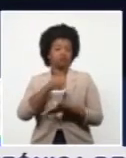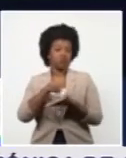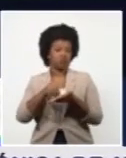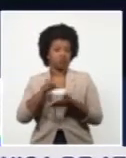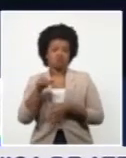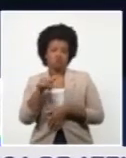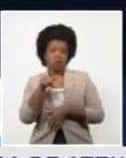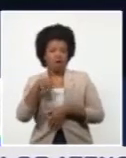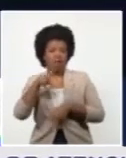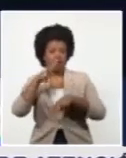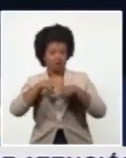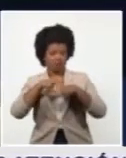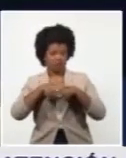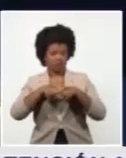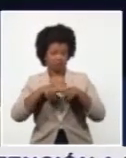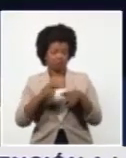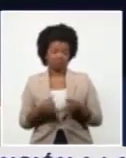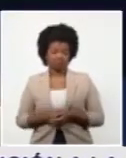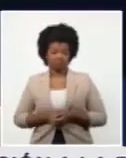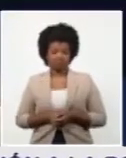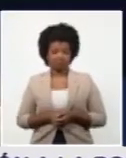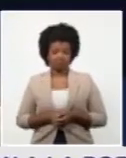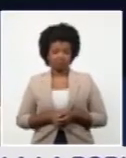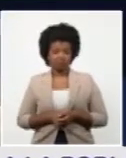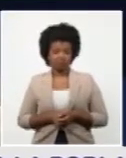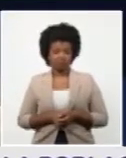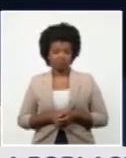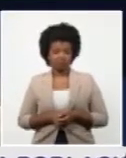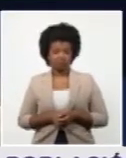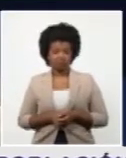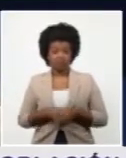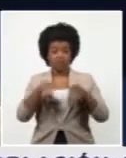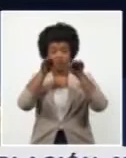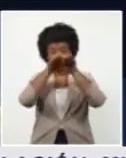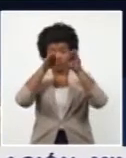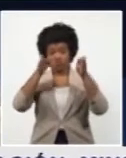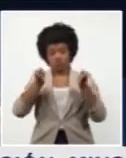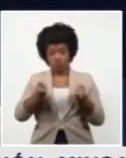in the Salvador Allende Hospital and 1 in the Pedro Curie Institute